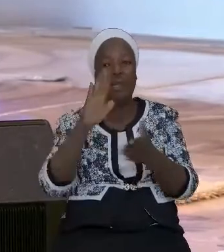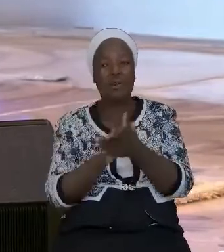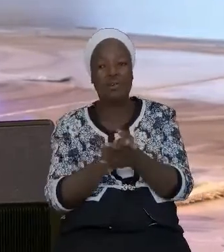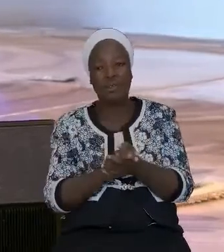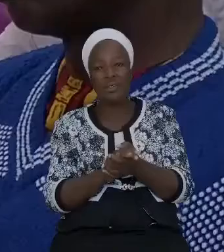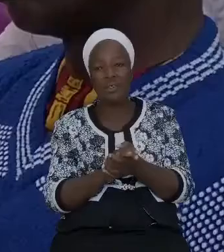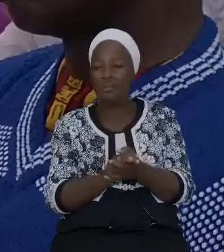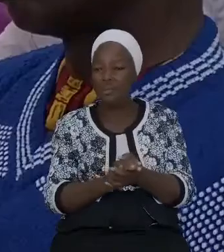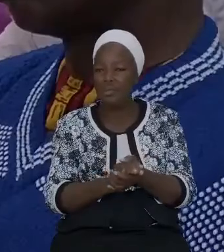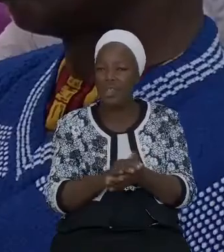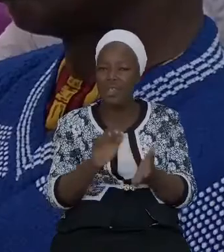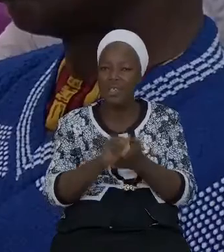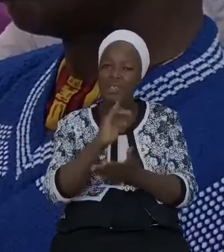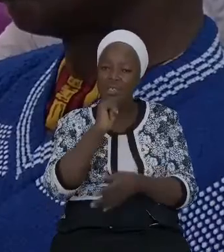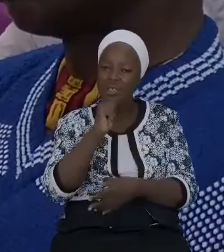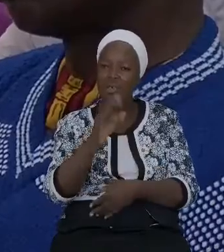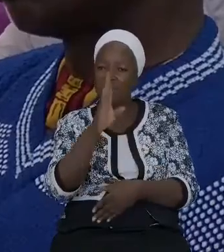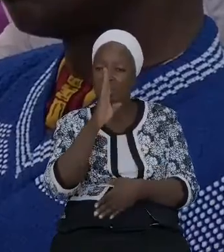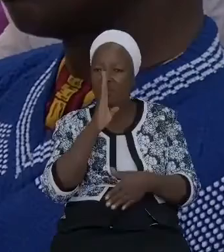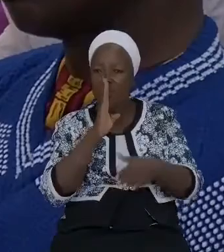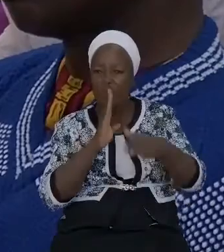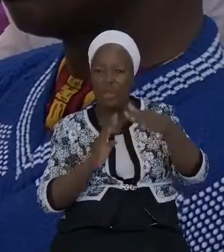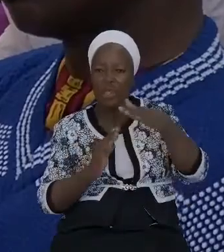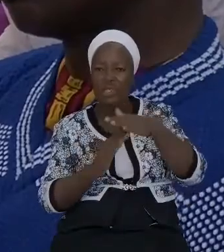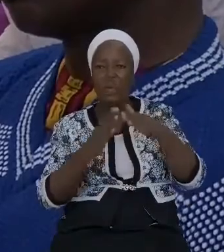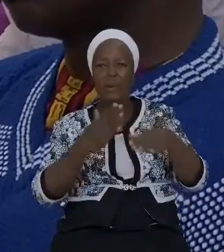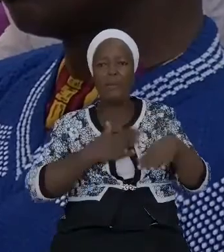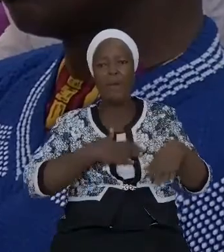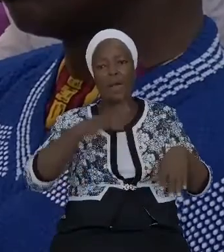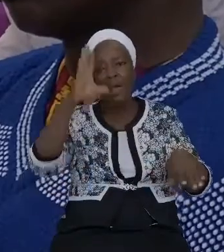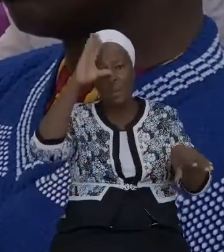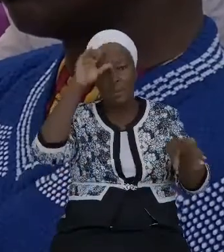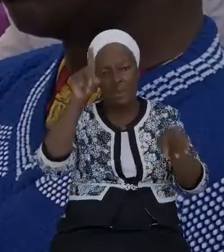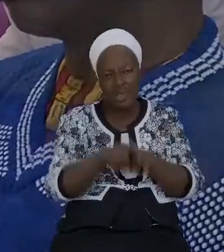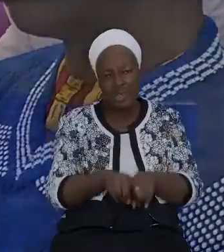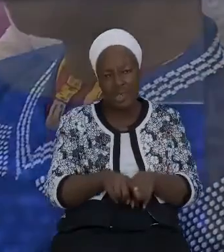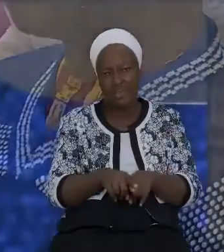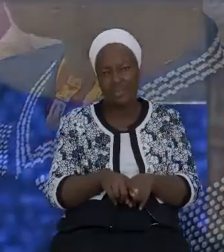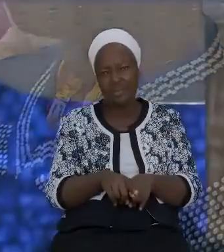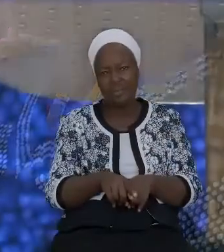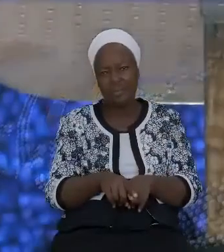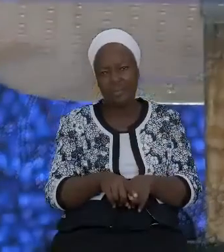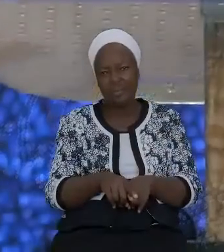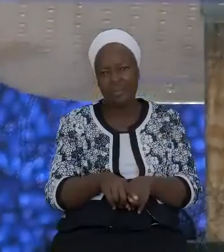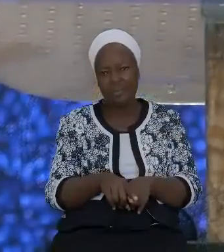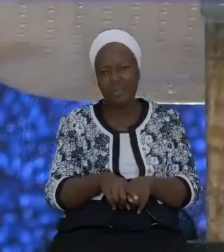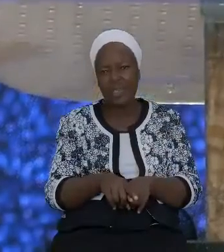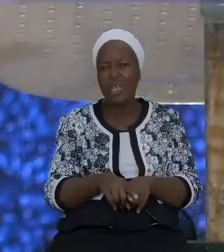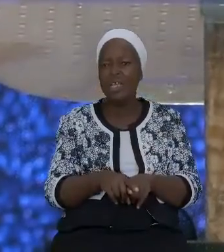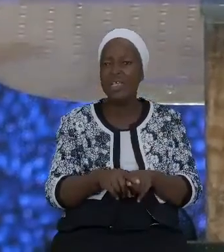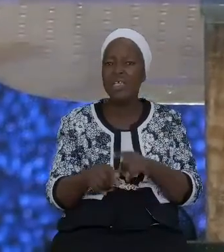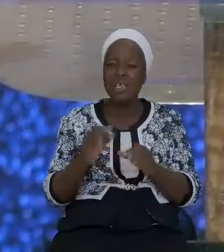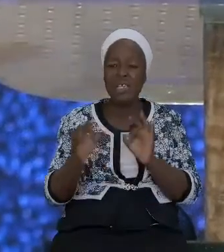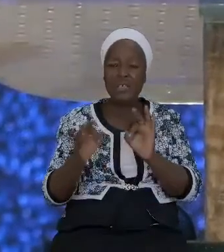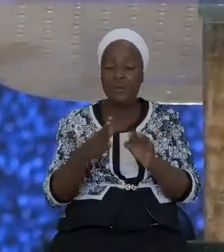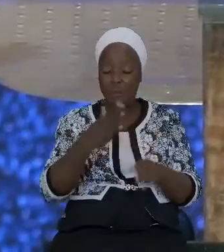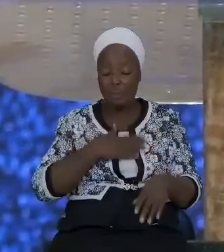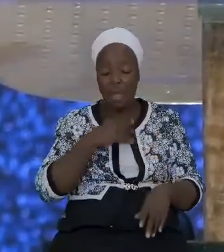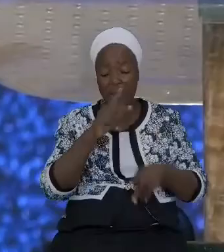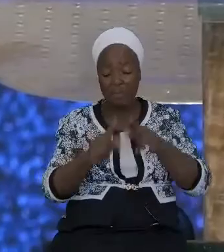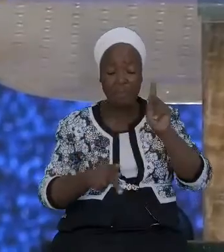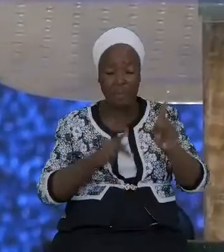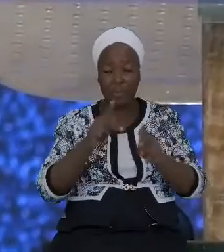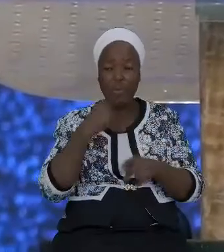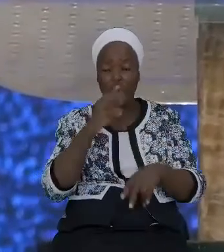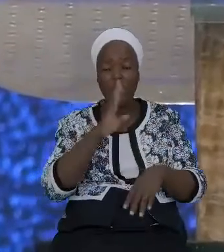That's not humility, my brother. If my people who are called by my name shall